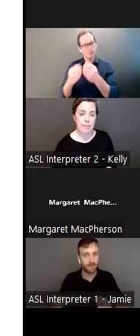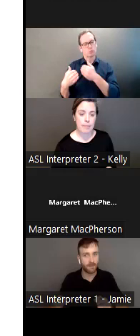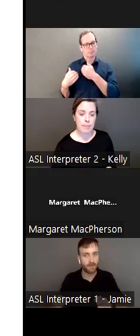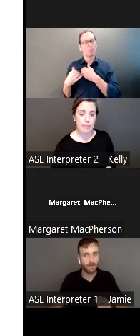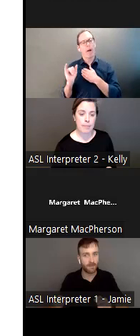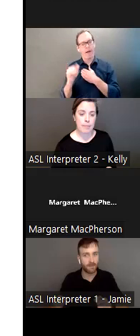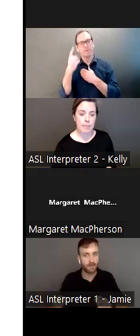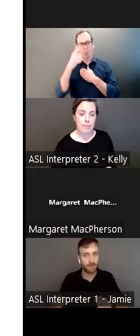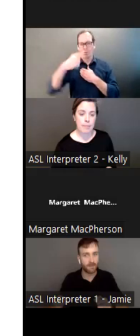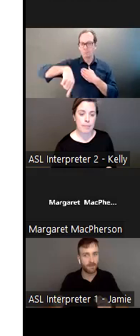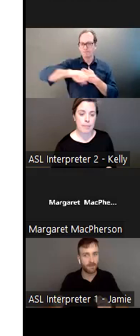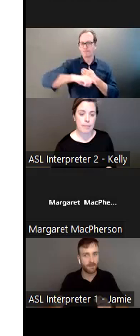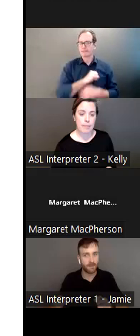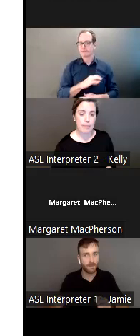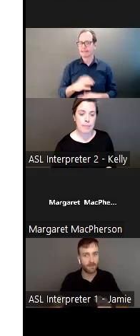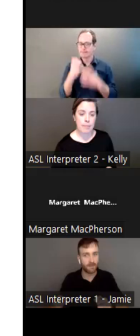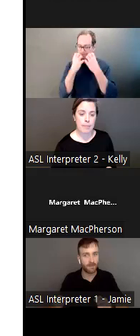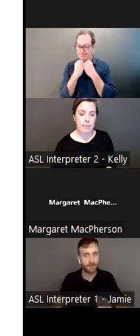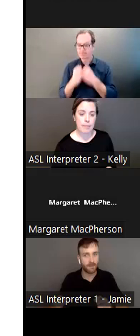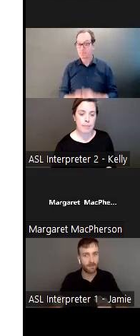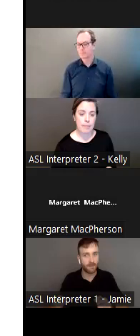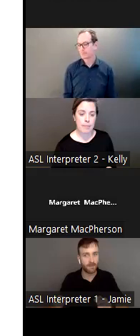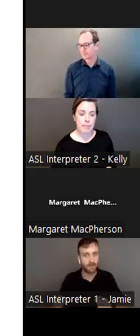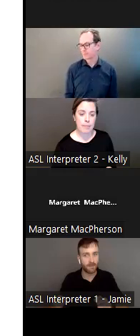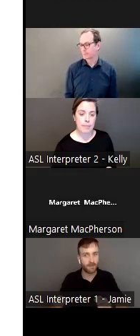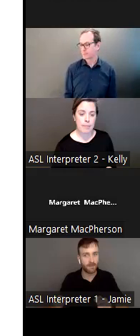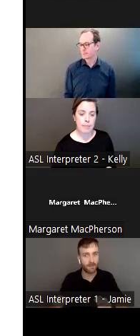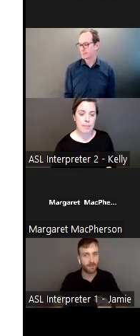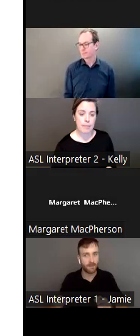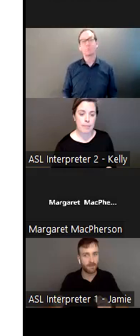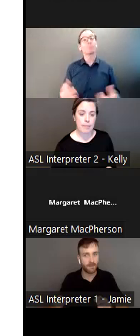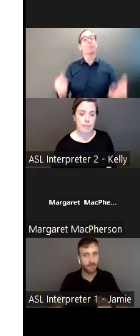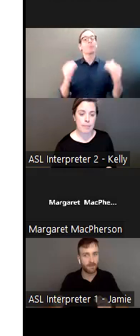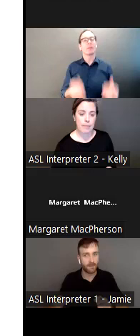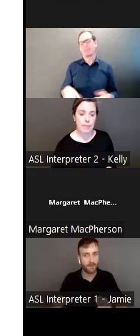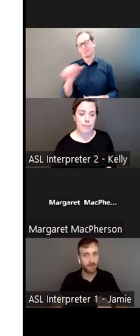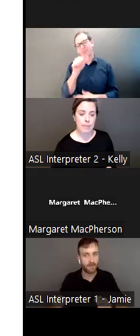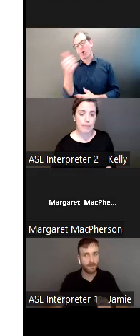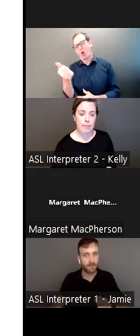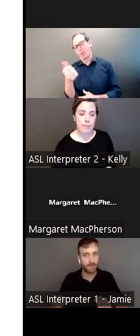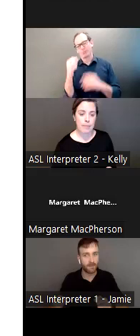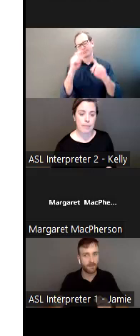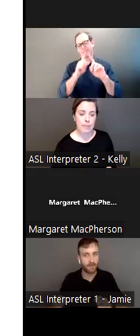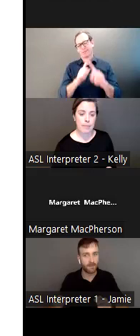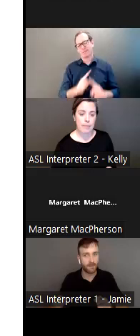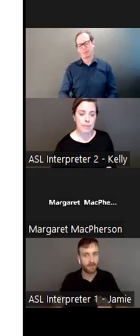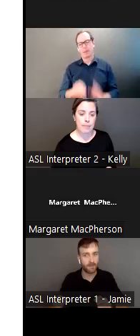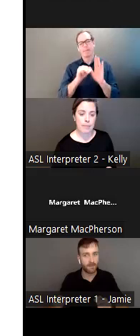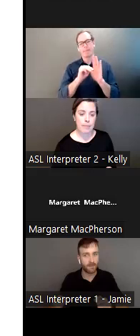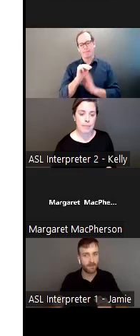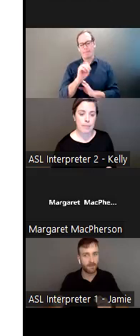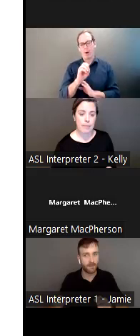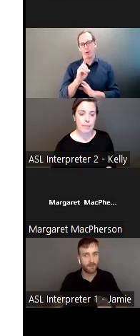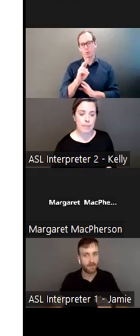to caring for its workforce. And then we've created lots of online learning. As I've mentioned, we've done many of